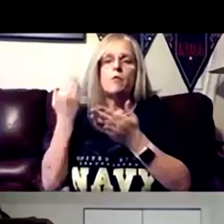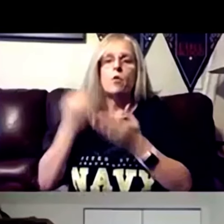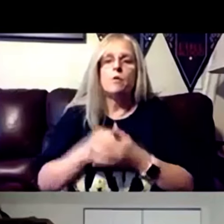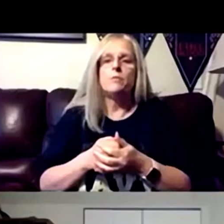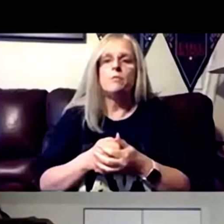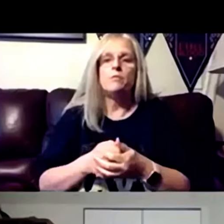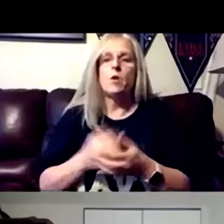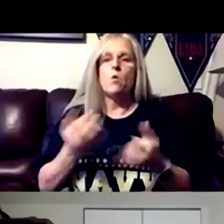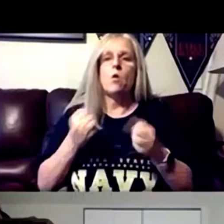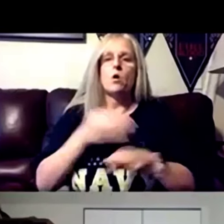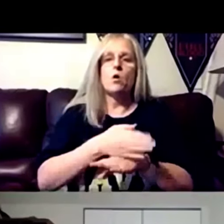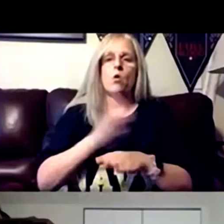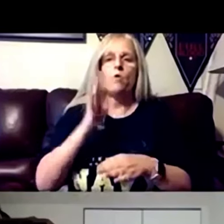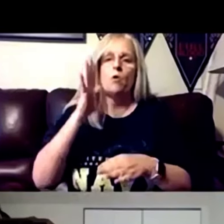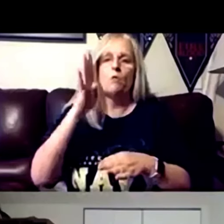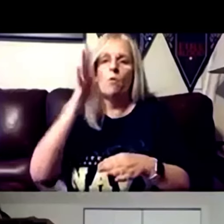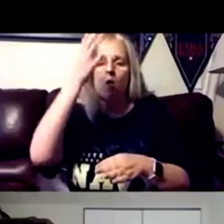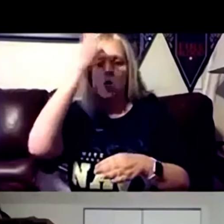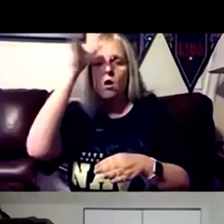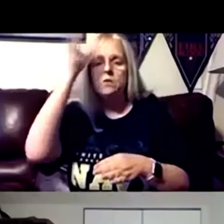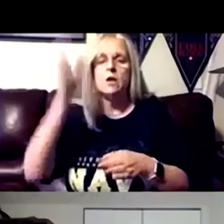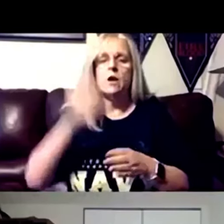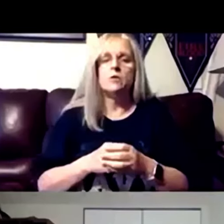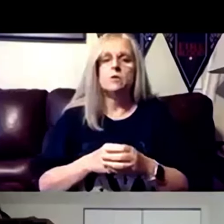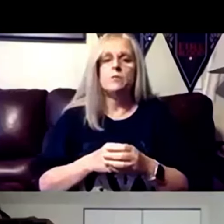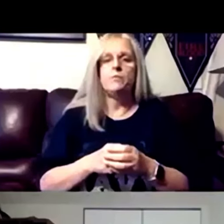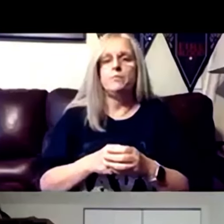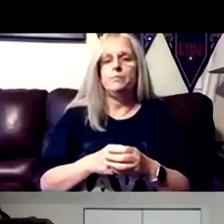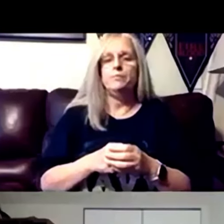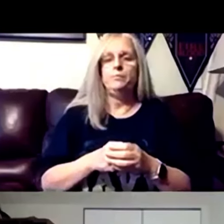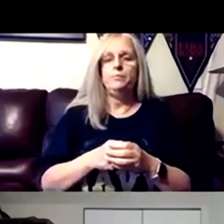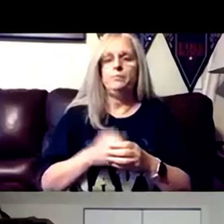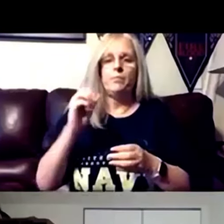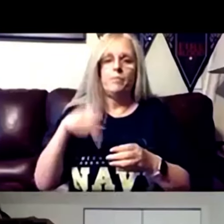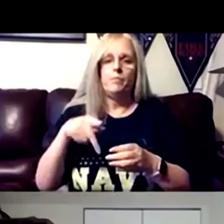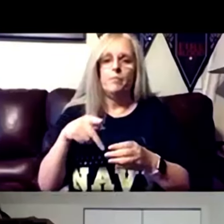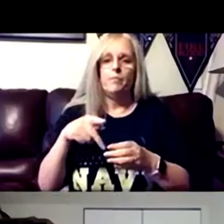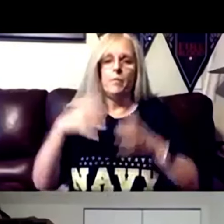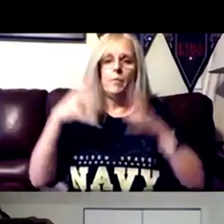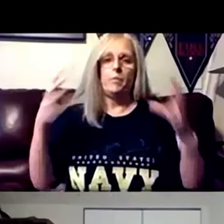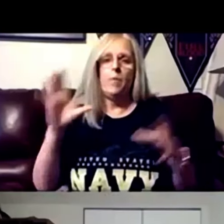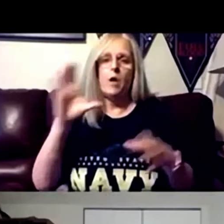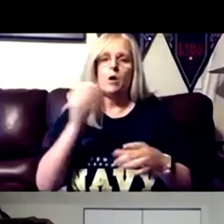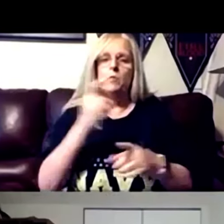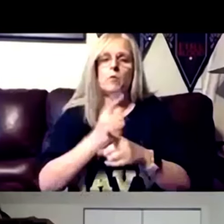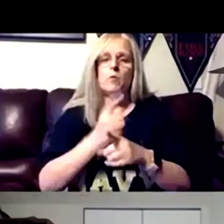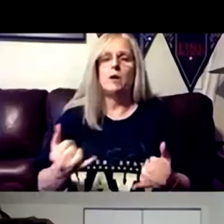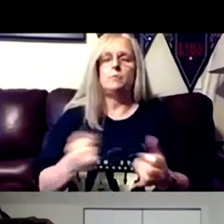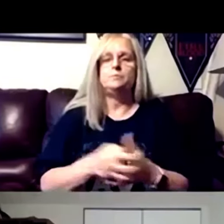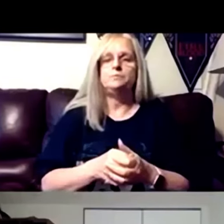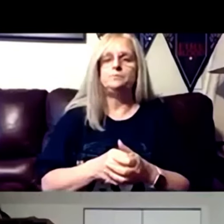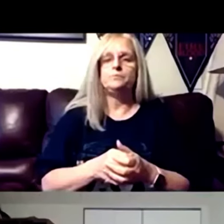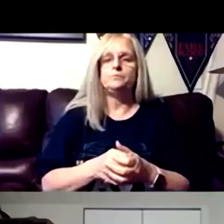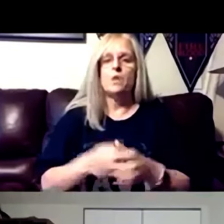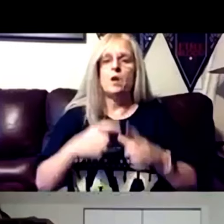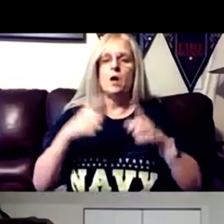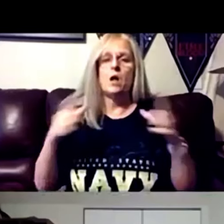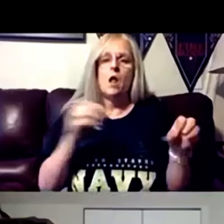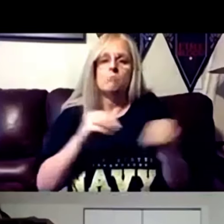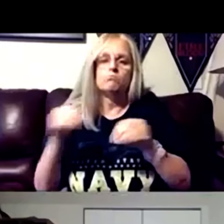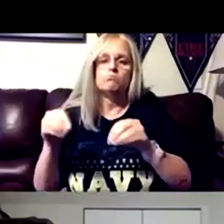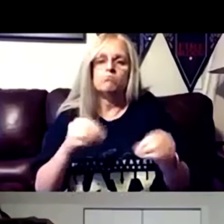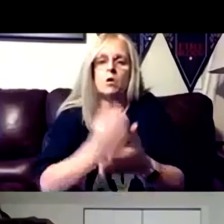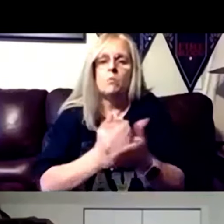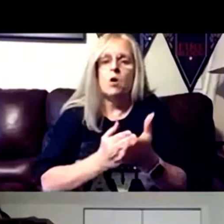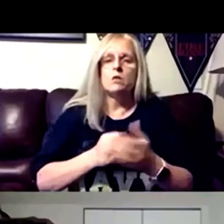want to go over the 4 concepts. Although ONPASSIVE is a massive company right now, it has a lot of moving parts.